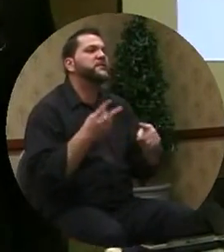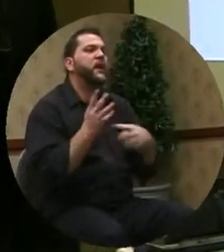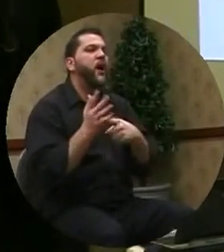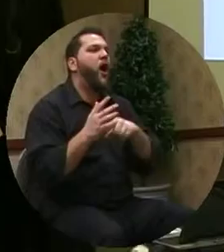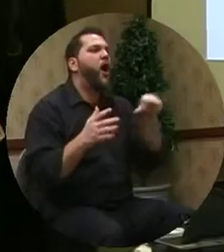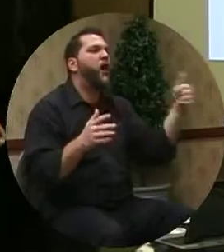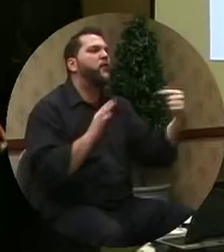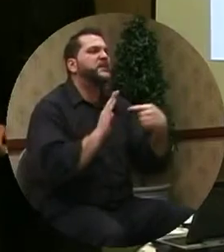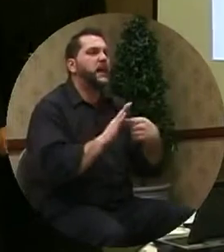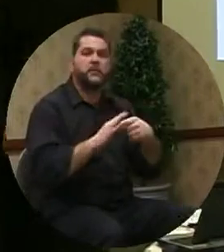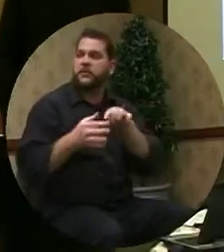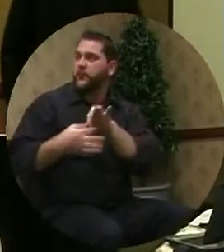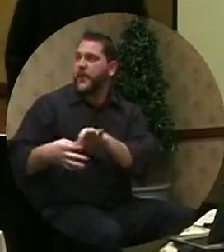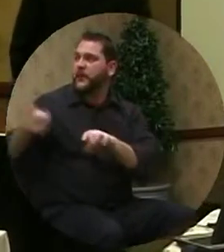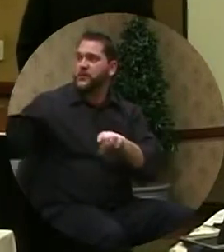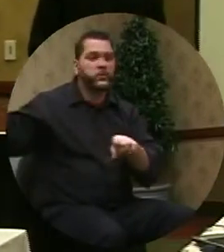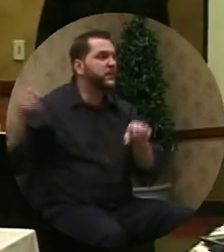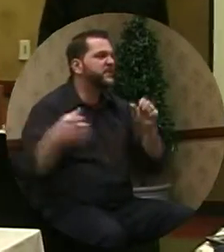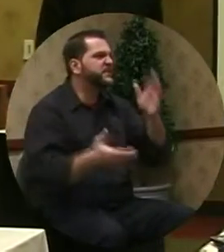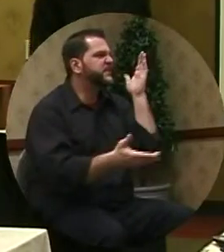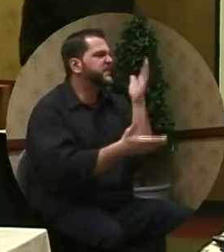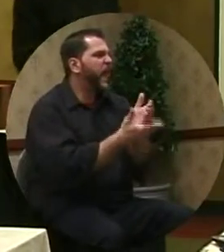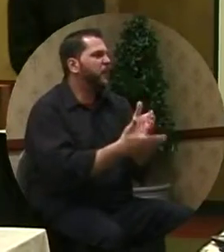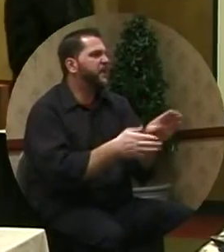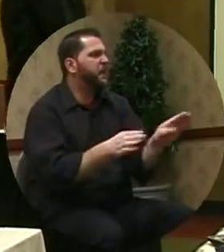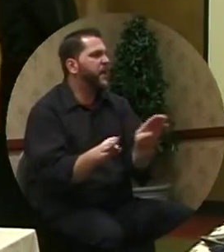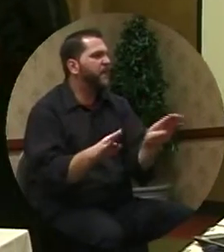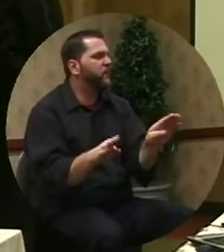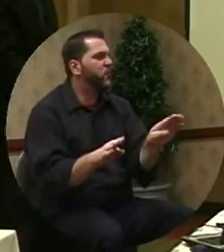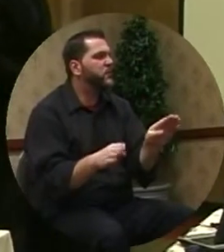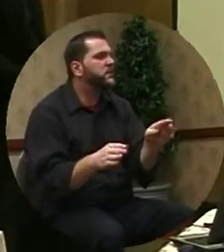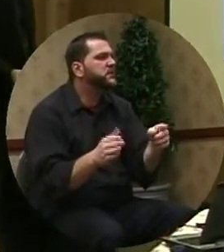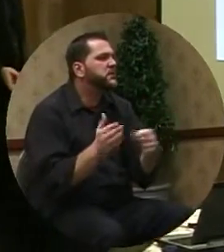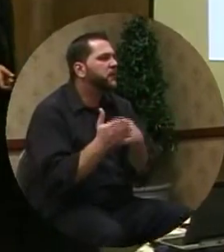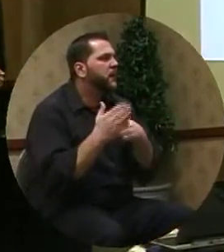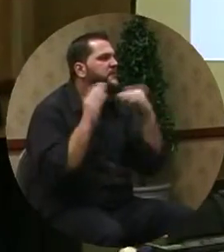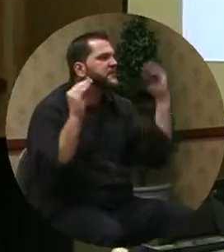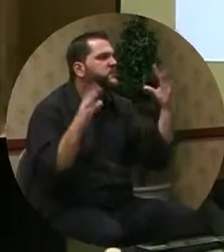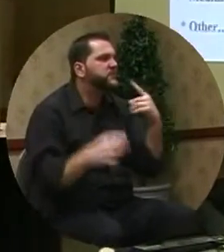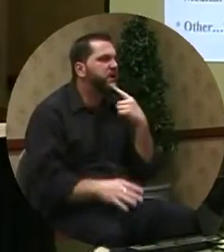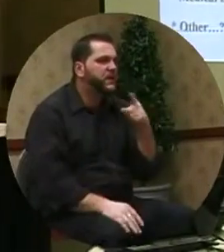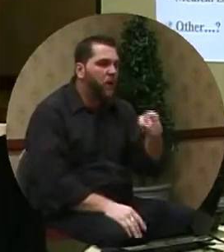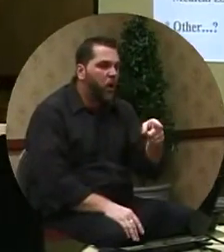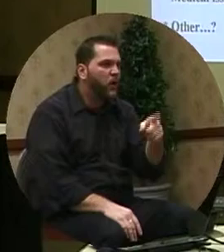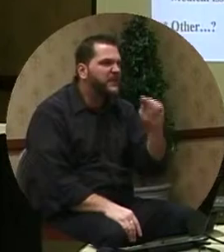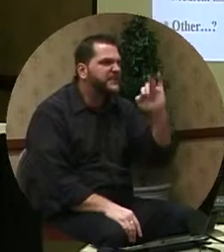the desired behavior? Assessing strengths as well as weaknesses,